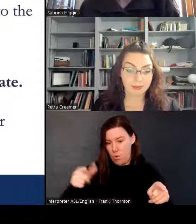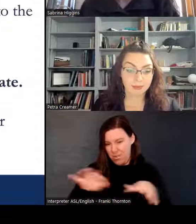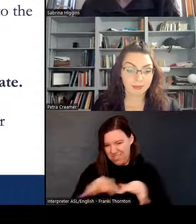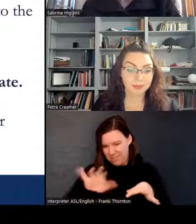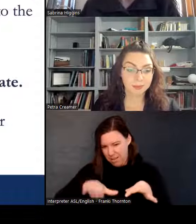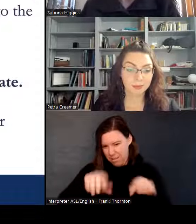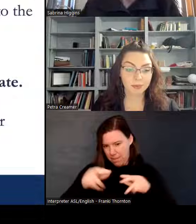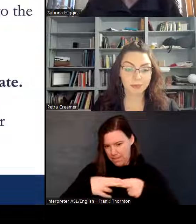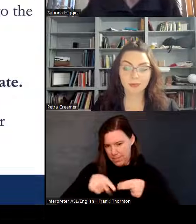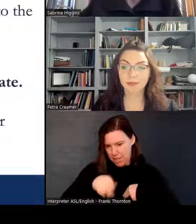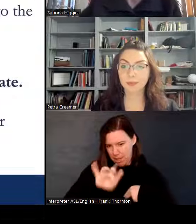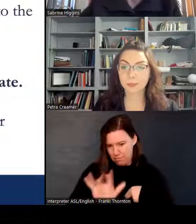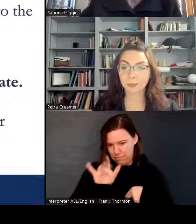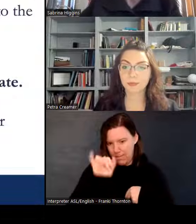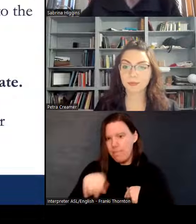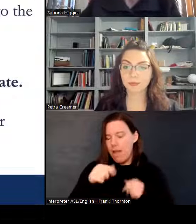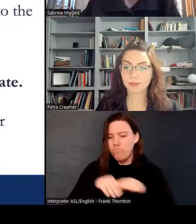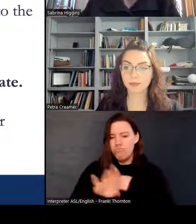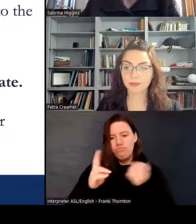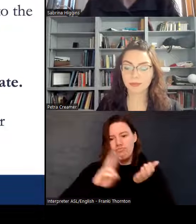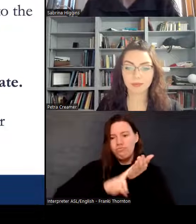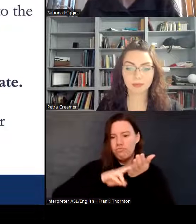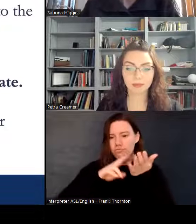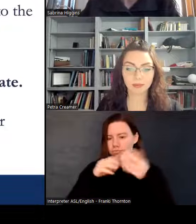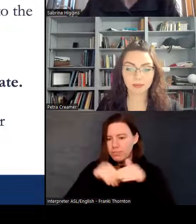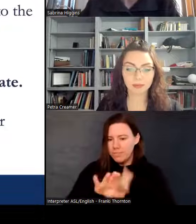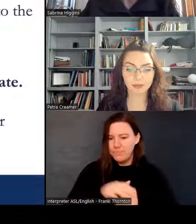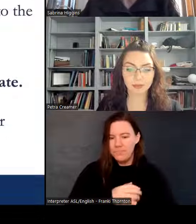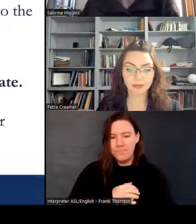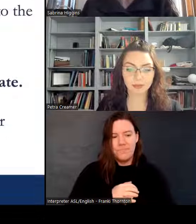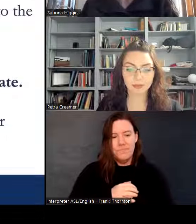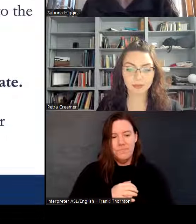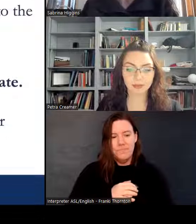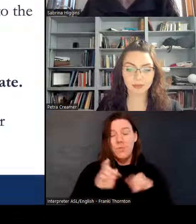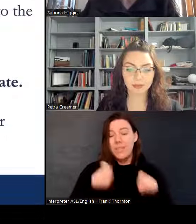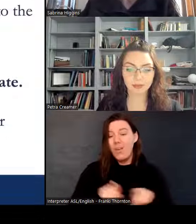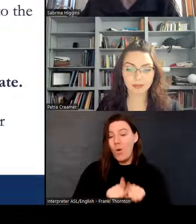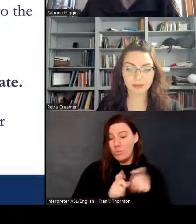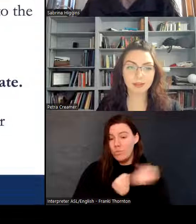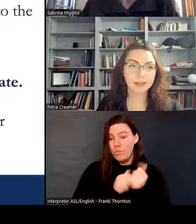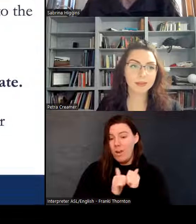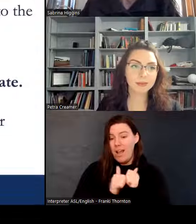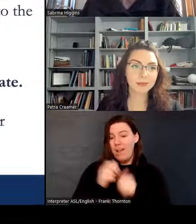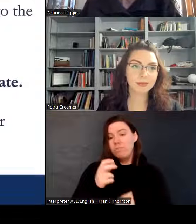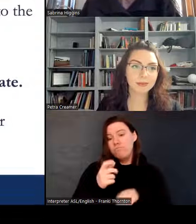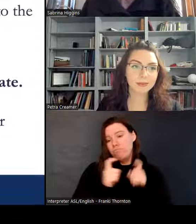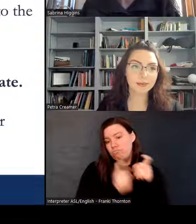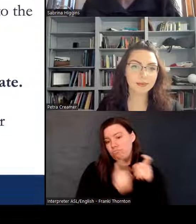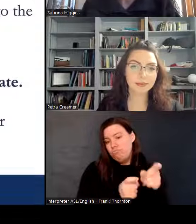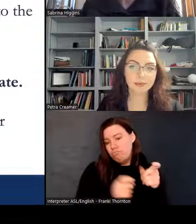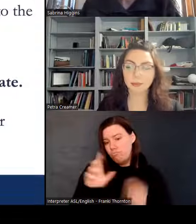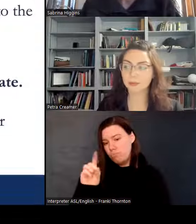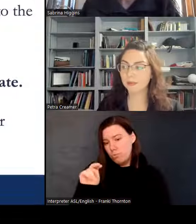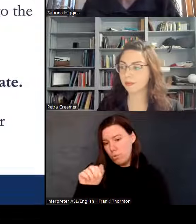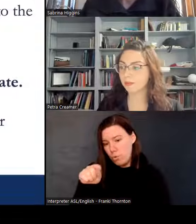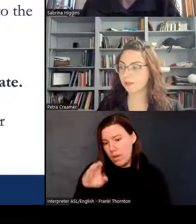also support the AIA by making a donation to the annual fund, which allows us to continue to support the AIA's mission to